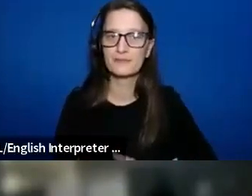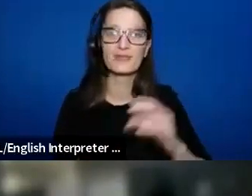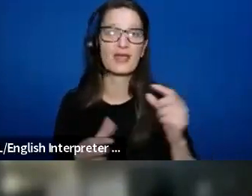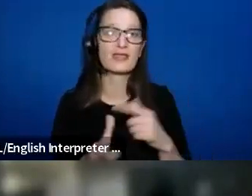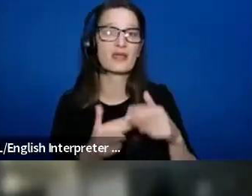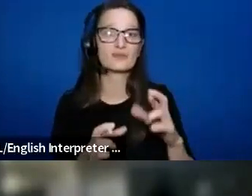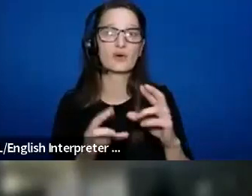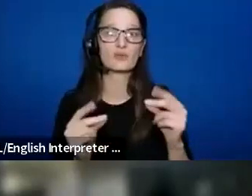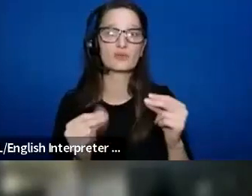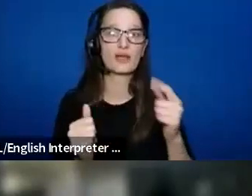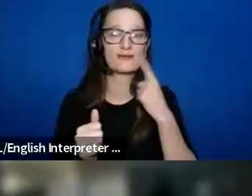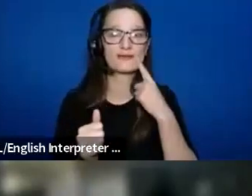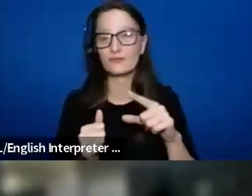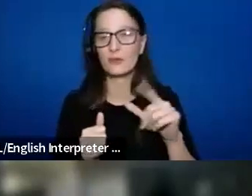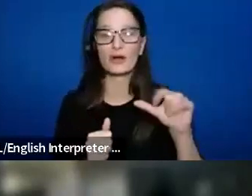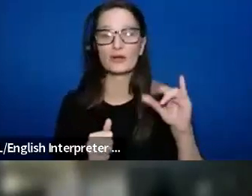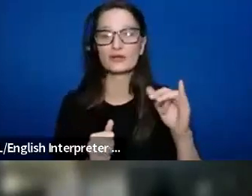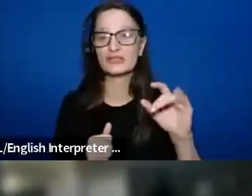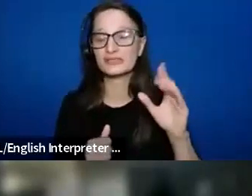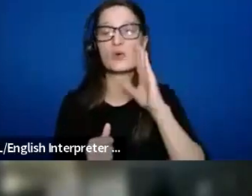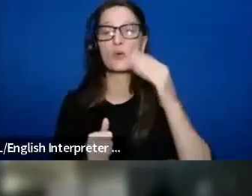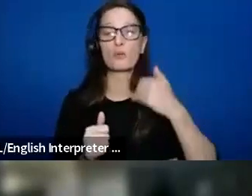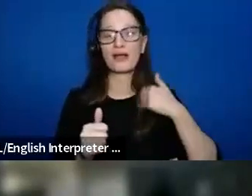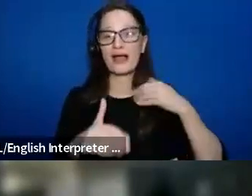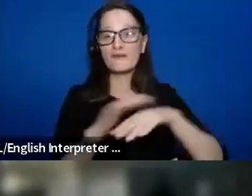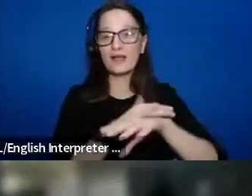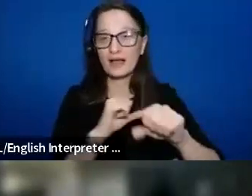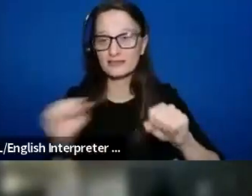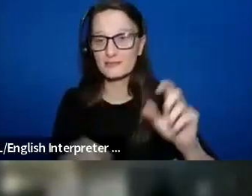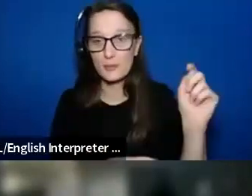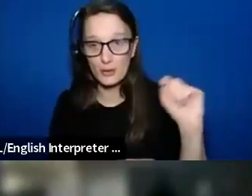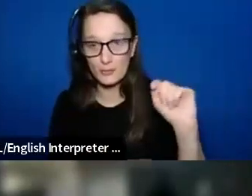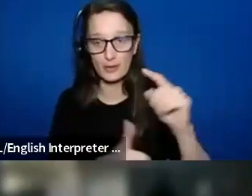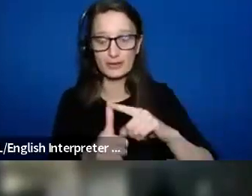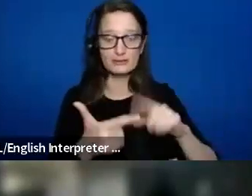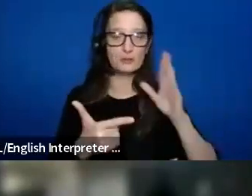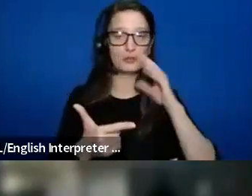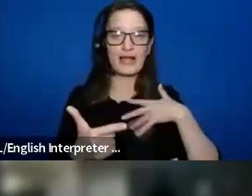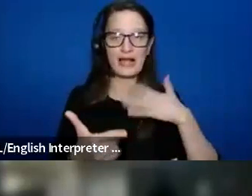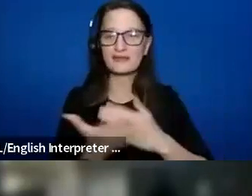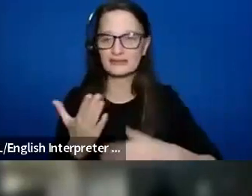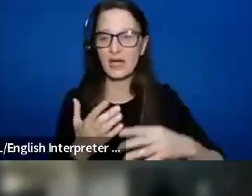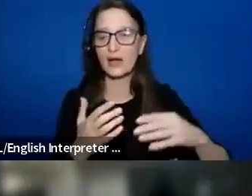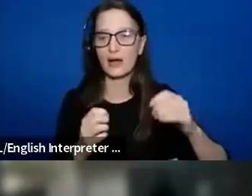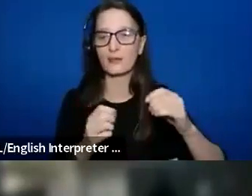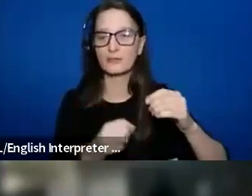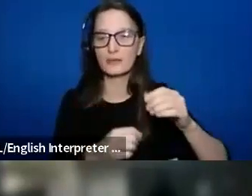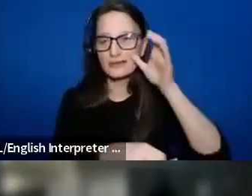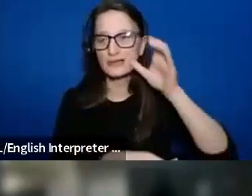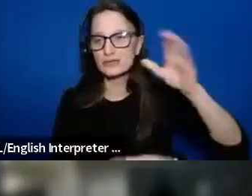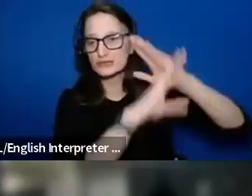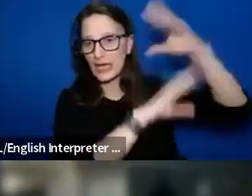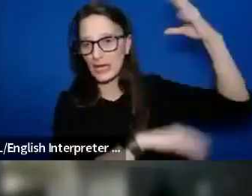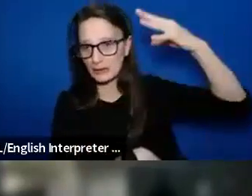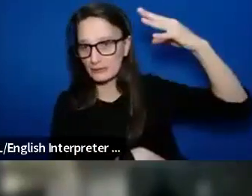there will be accessible porta potties. There will be some shade available, and there will be water